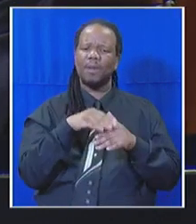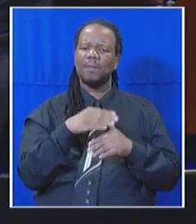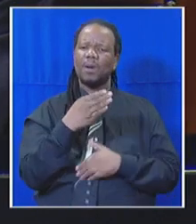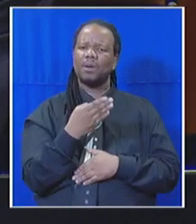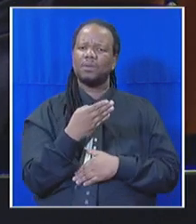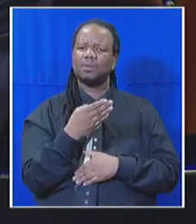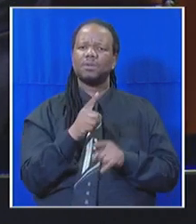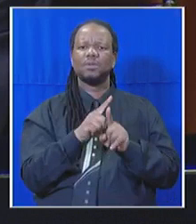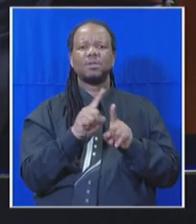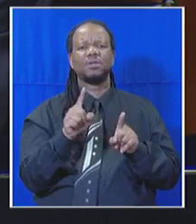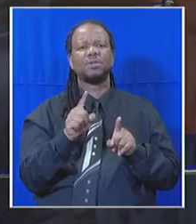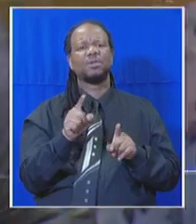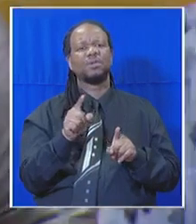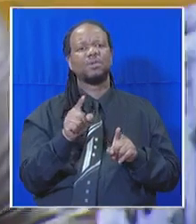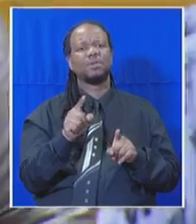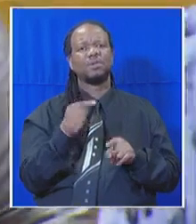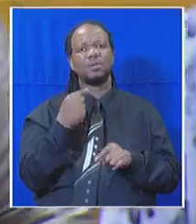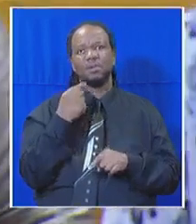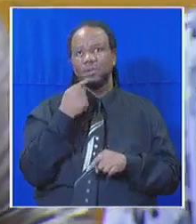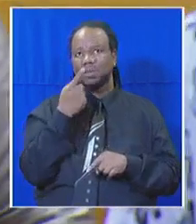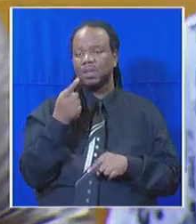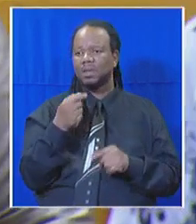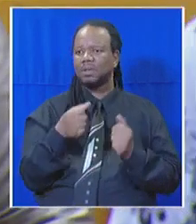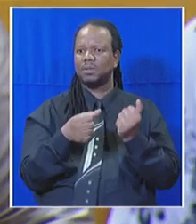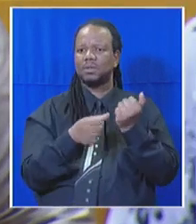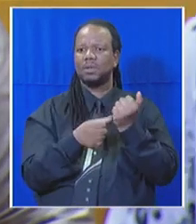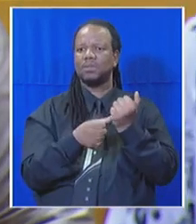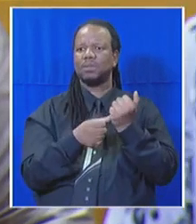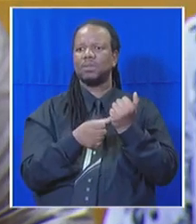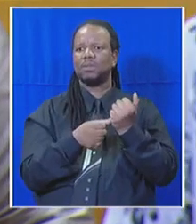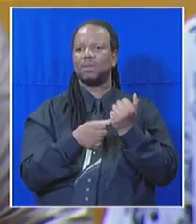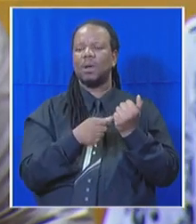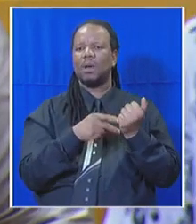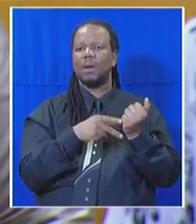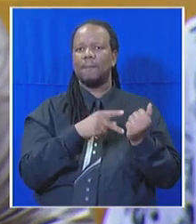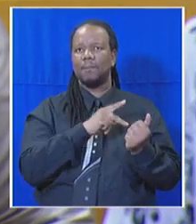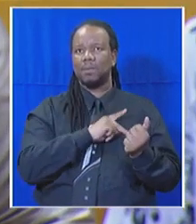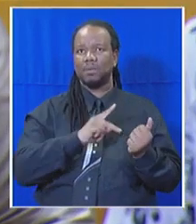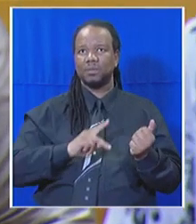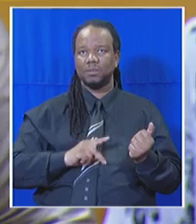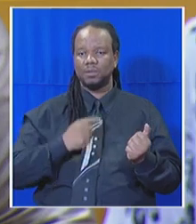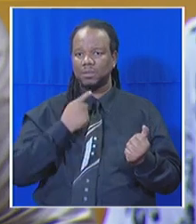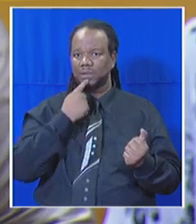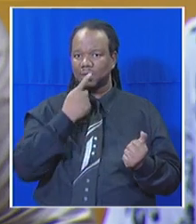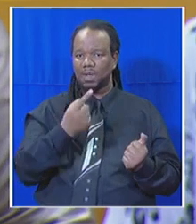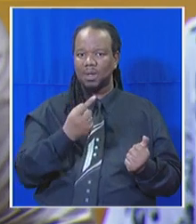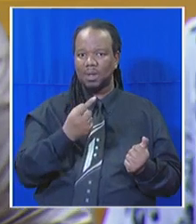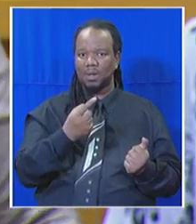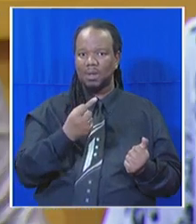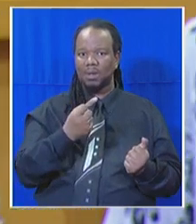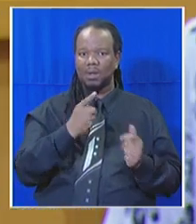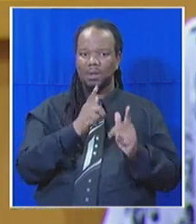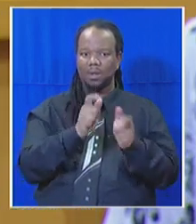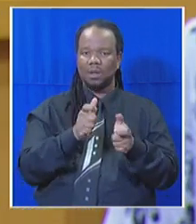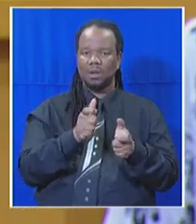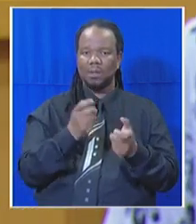is insinuating that the deputy president killed people in Marikana, of which is not true, and he knows it.